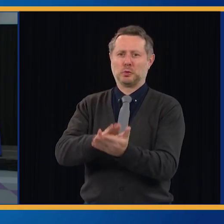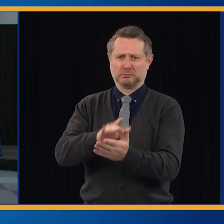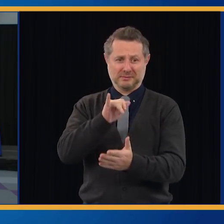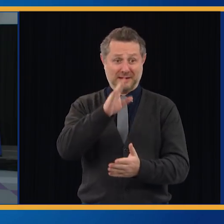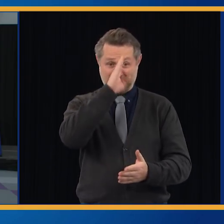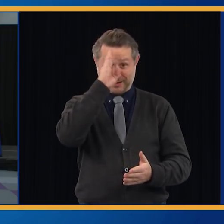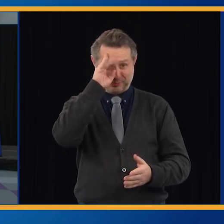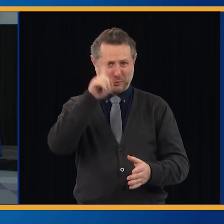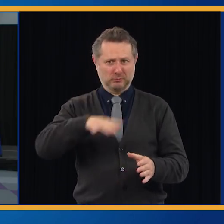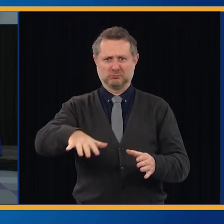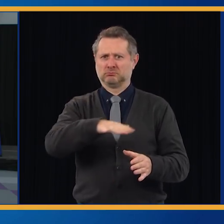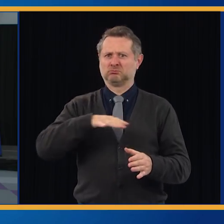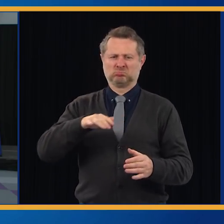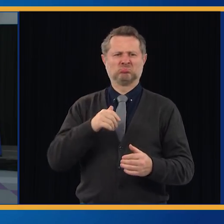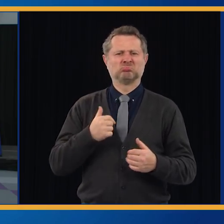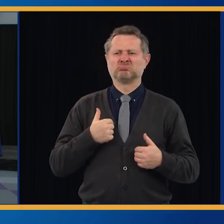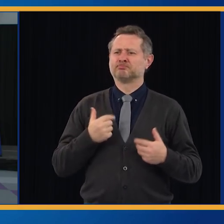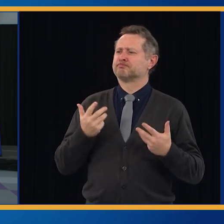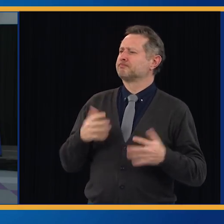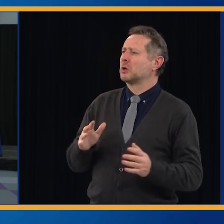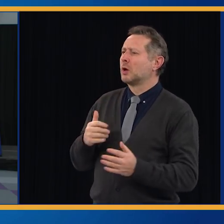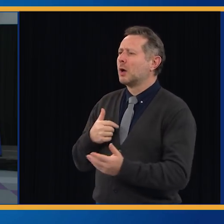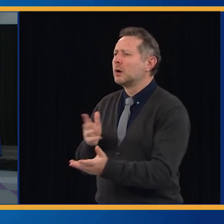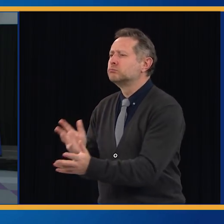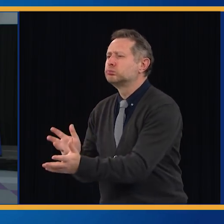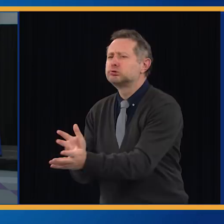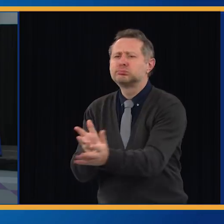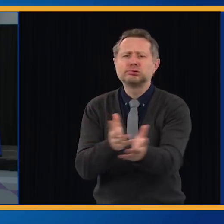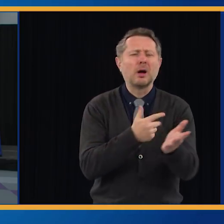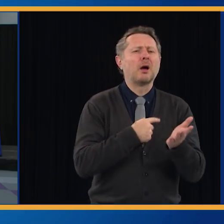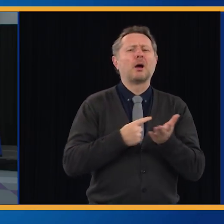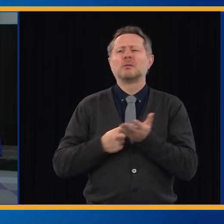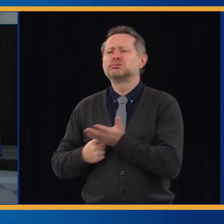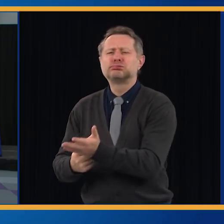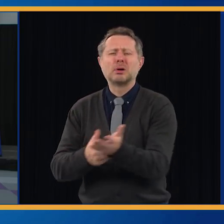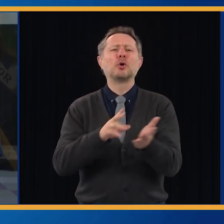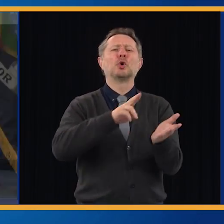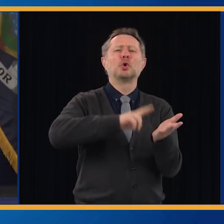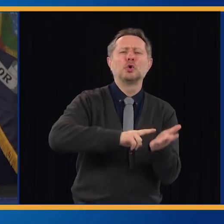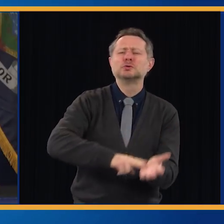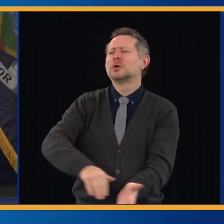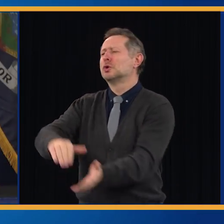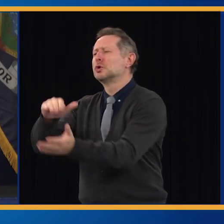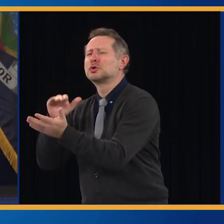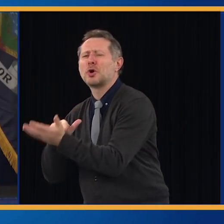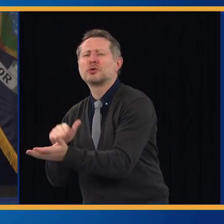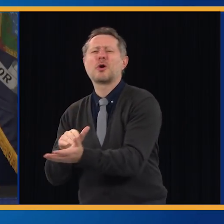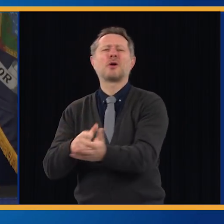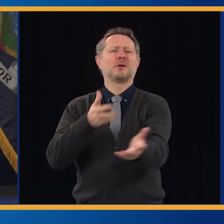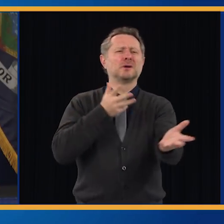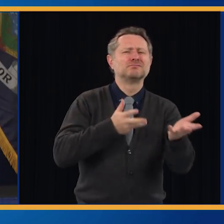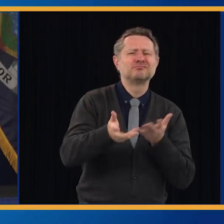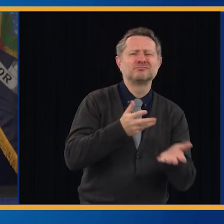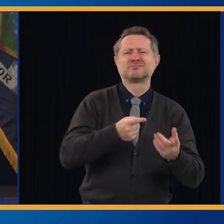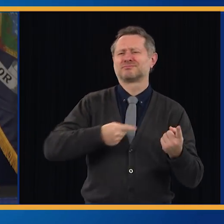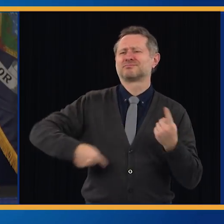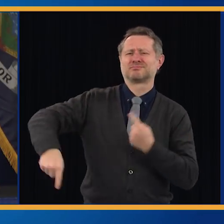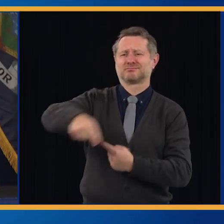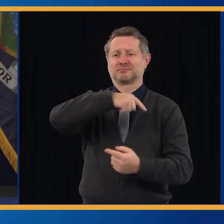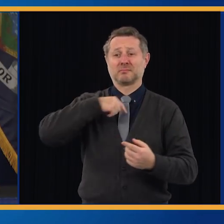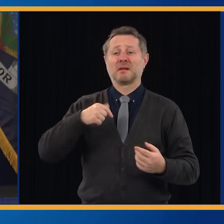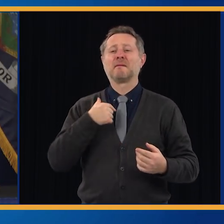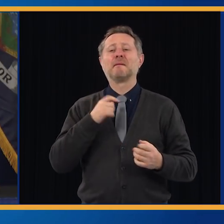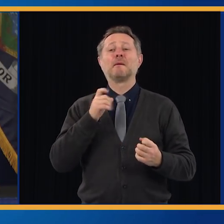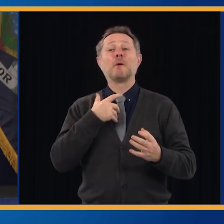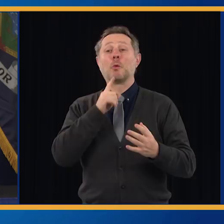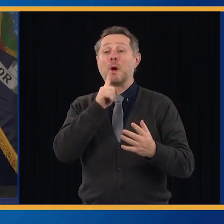say hello to the nurses and doctors who work here, got to wave from a social